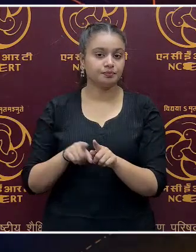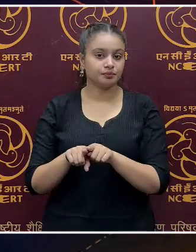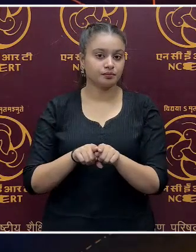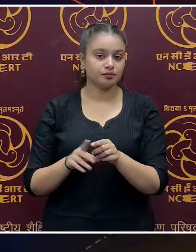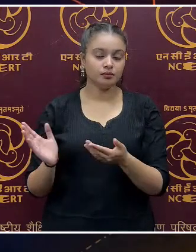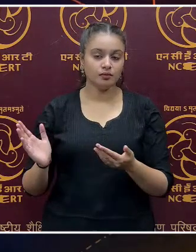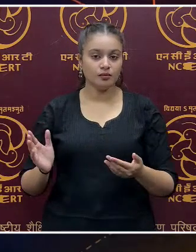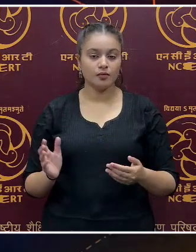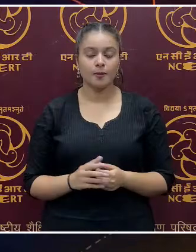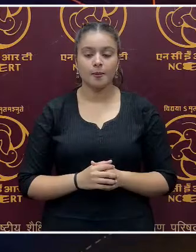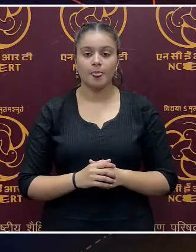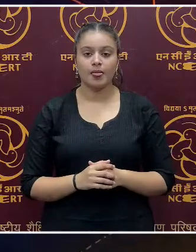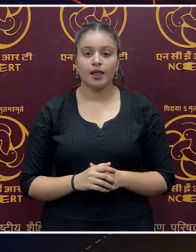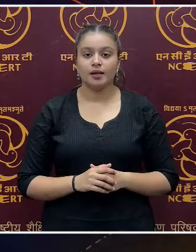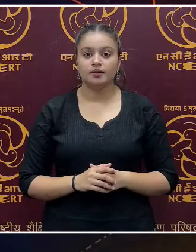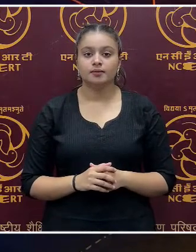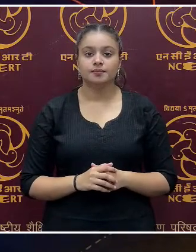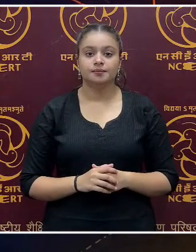see here,